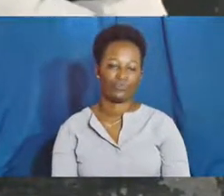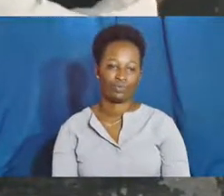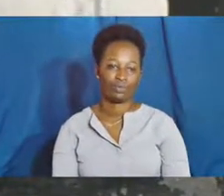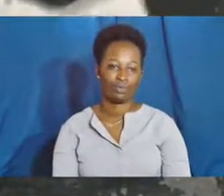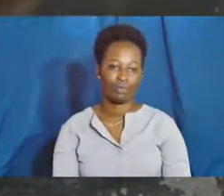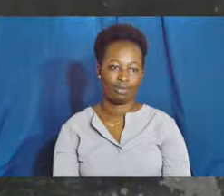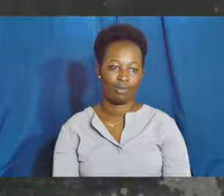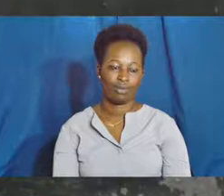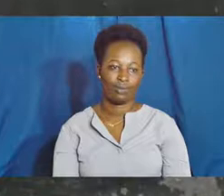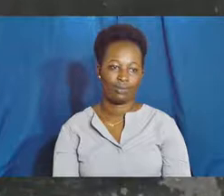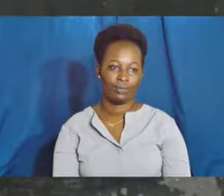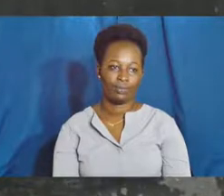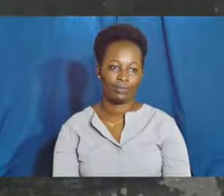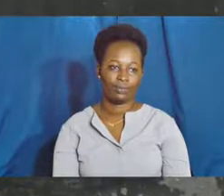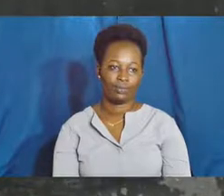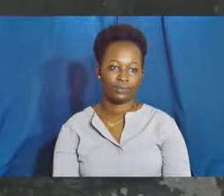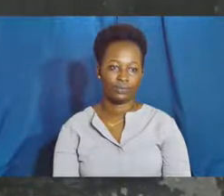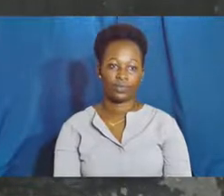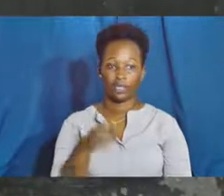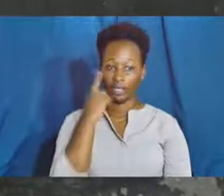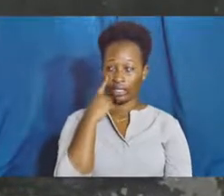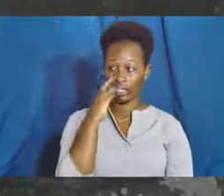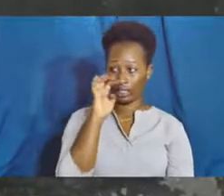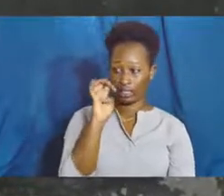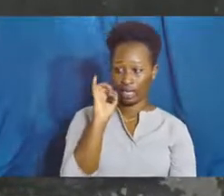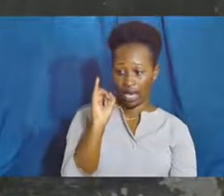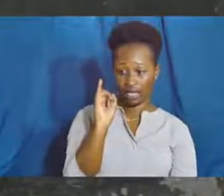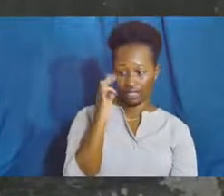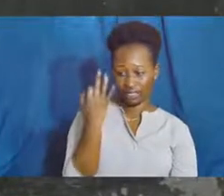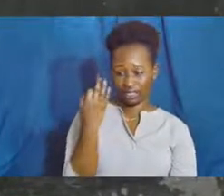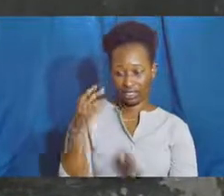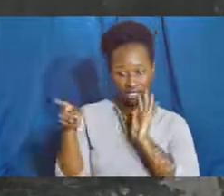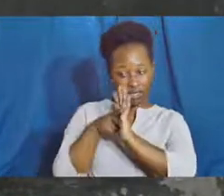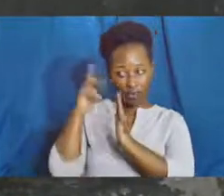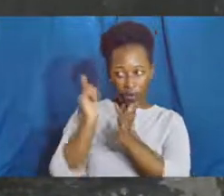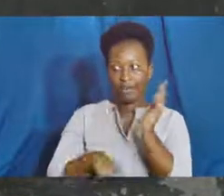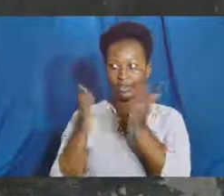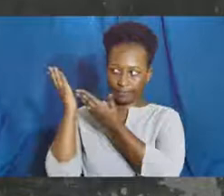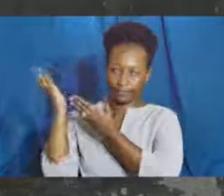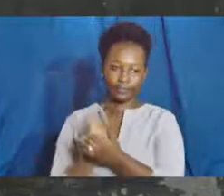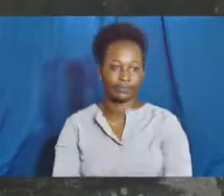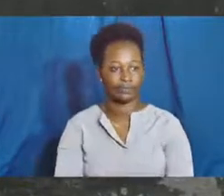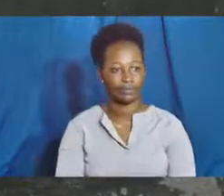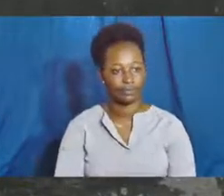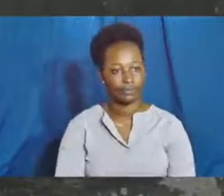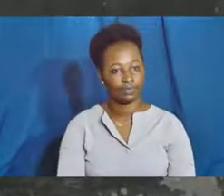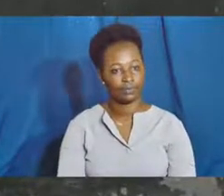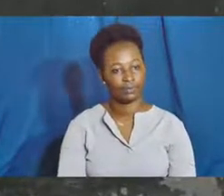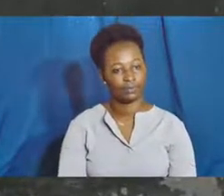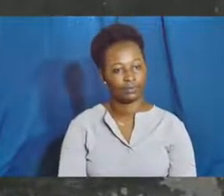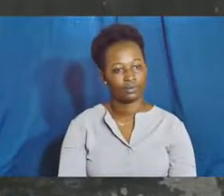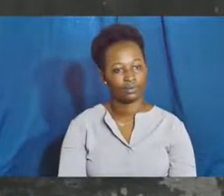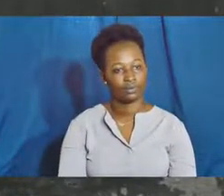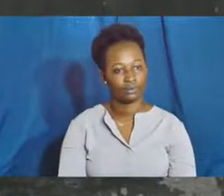0.86 ampere. Then what do you find as I3? So let's find that. So